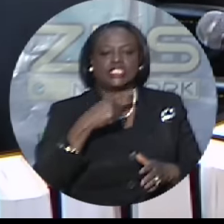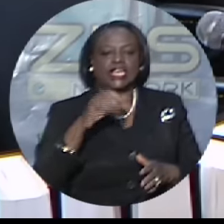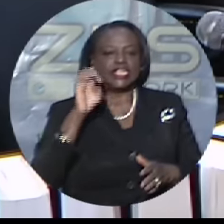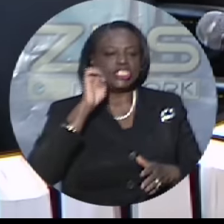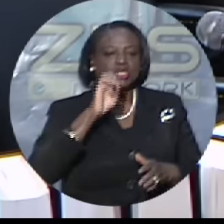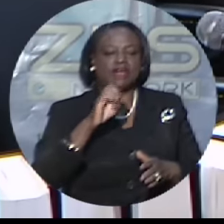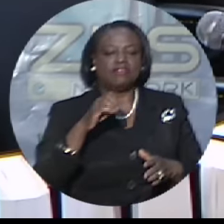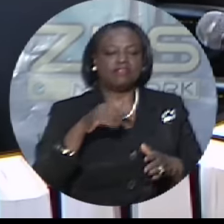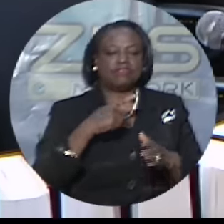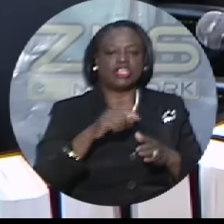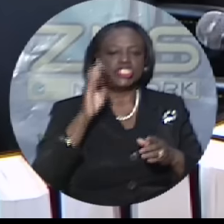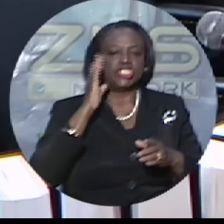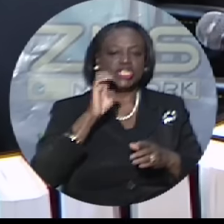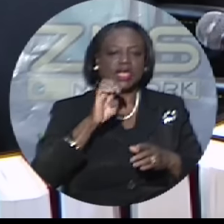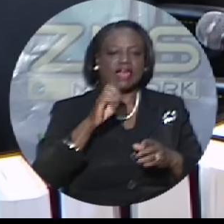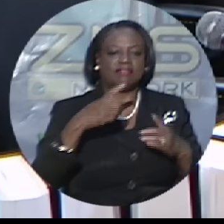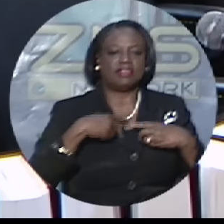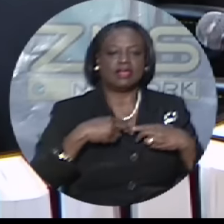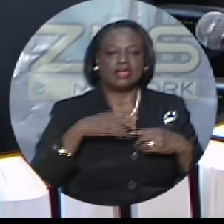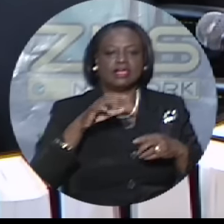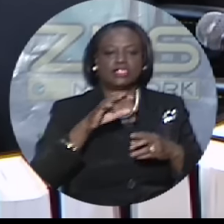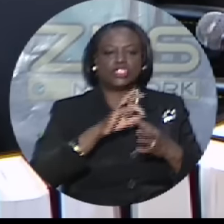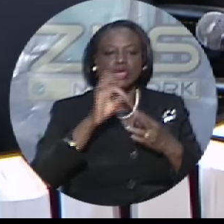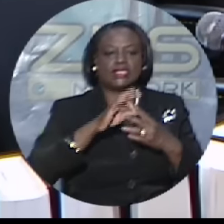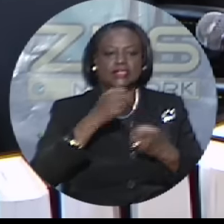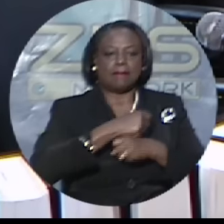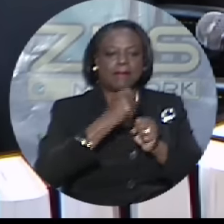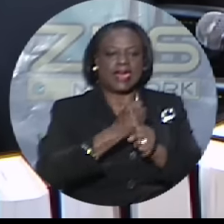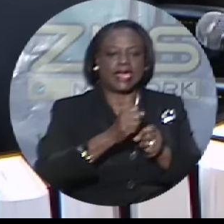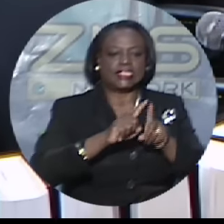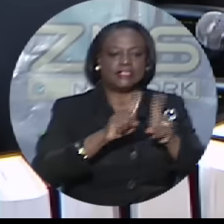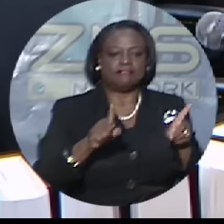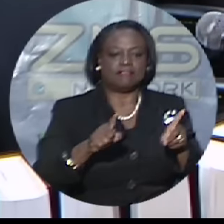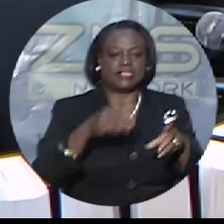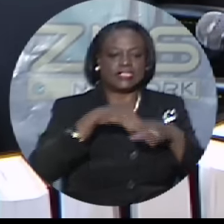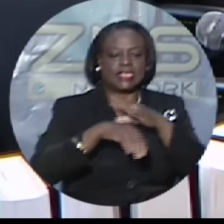difference in the administration of justice in the country. Fern Carey, 7S Network News.